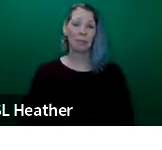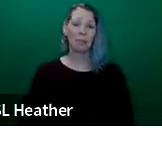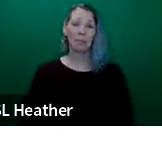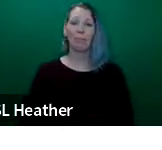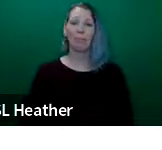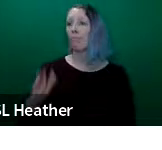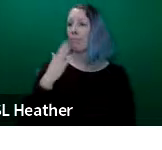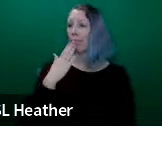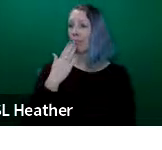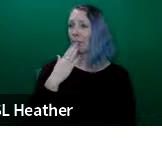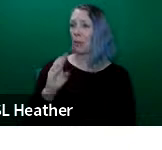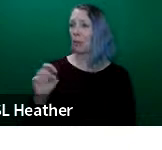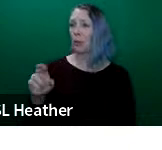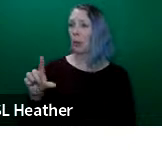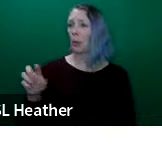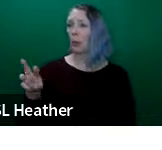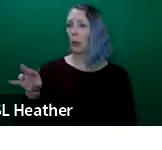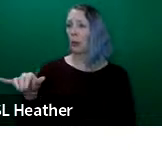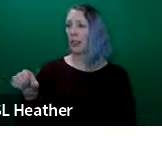Thank you, Mr. Lewis.